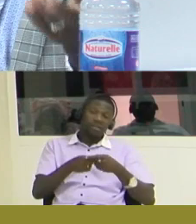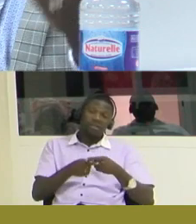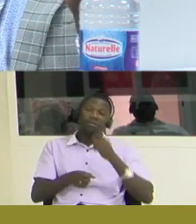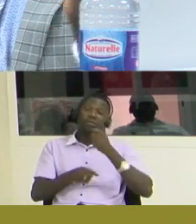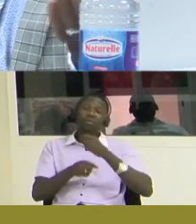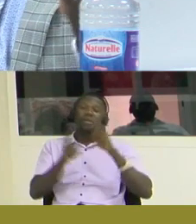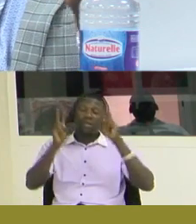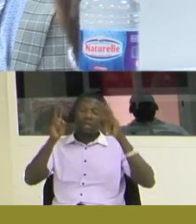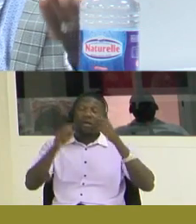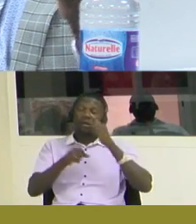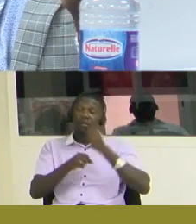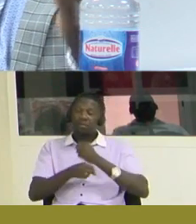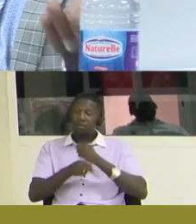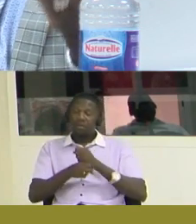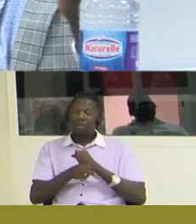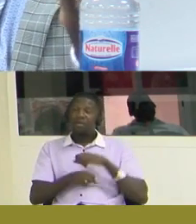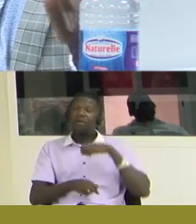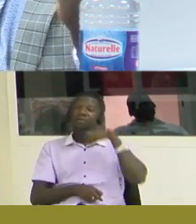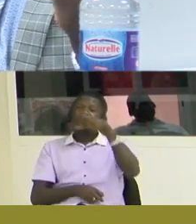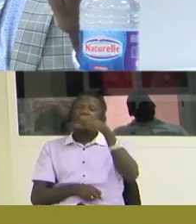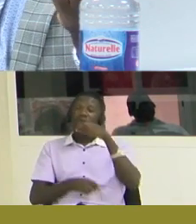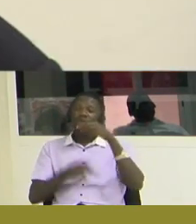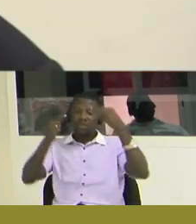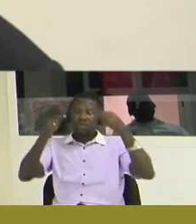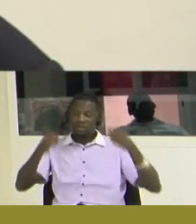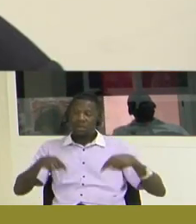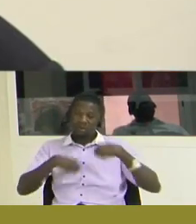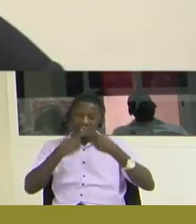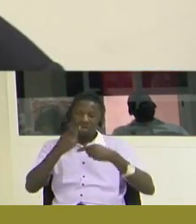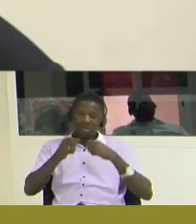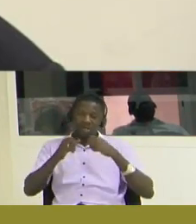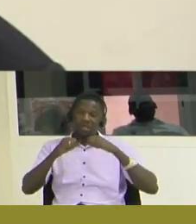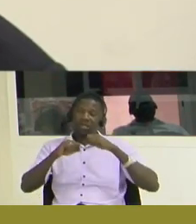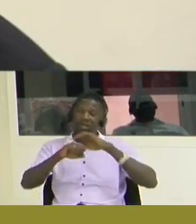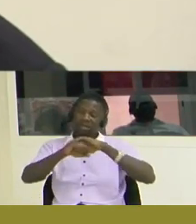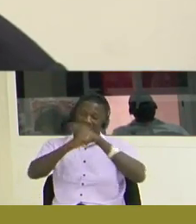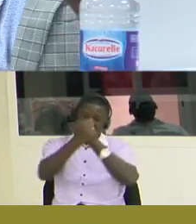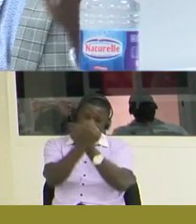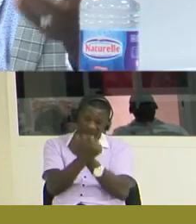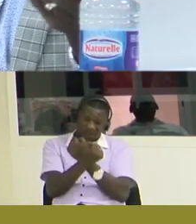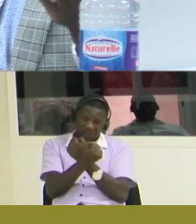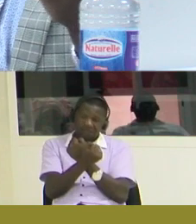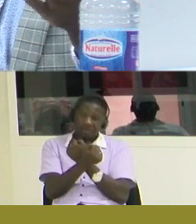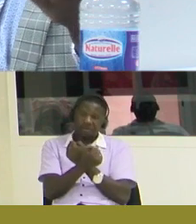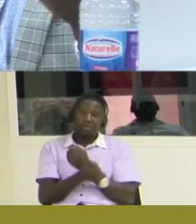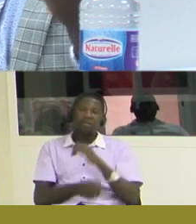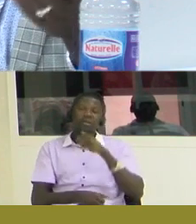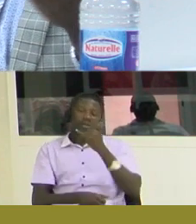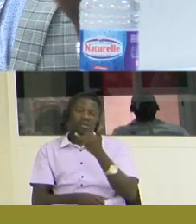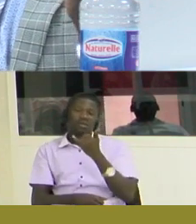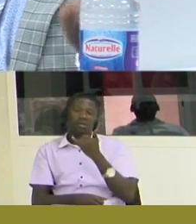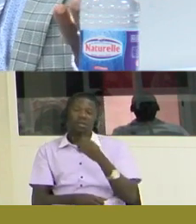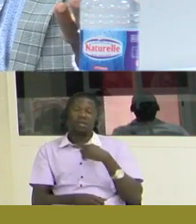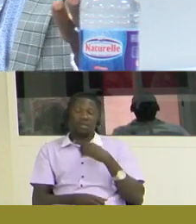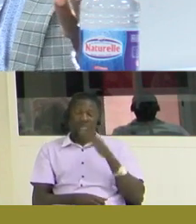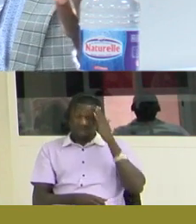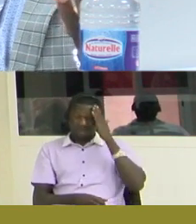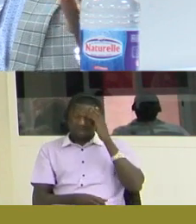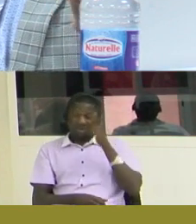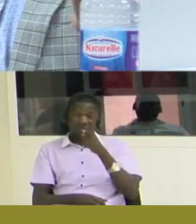glaringly false statements about that arrest yes and it's quite obvious to you that he had nefarious